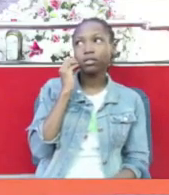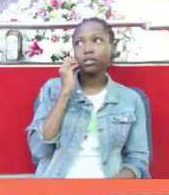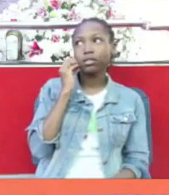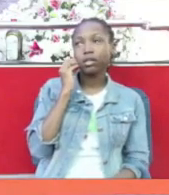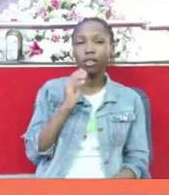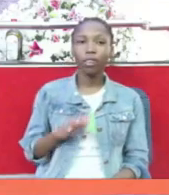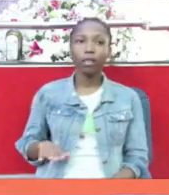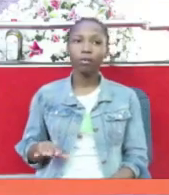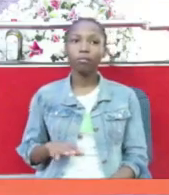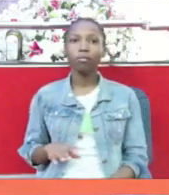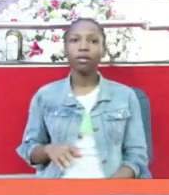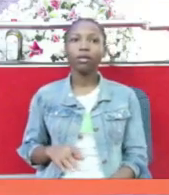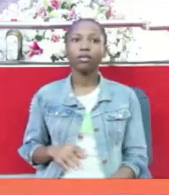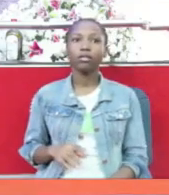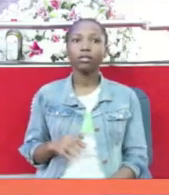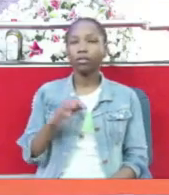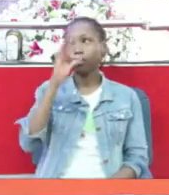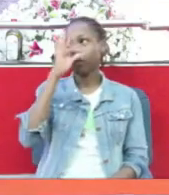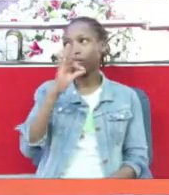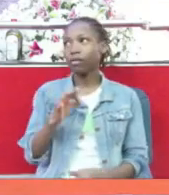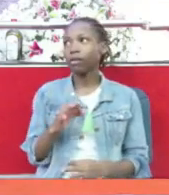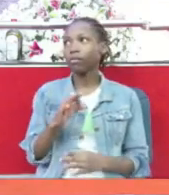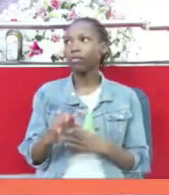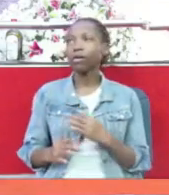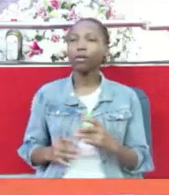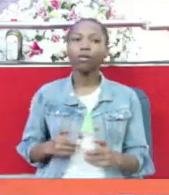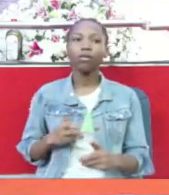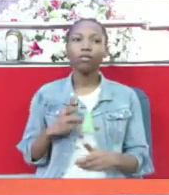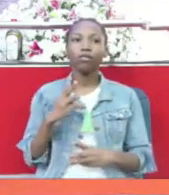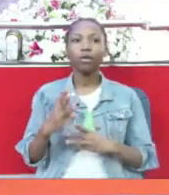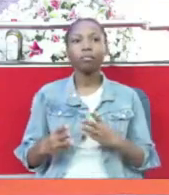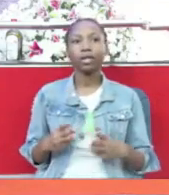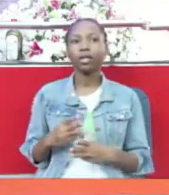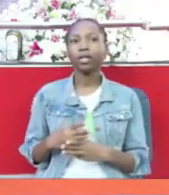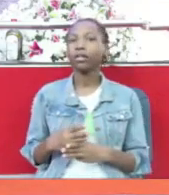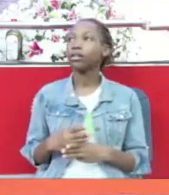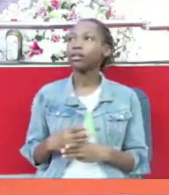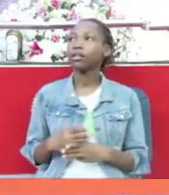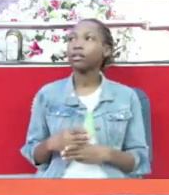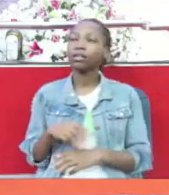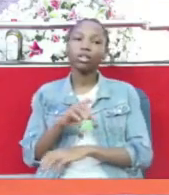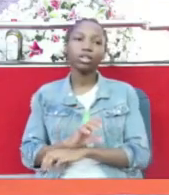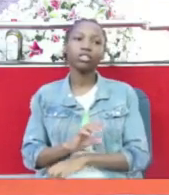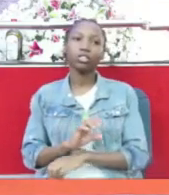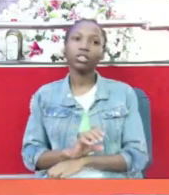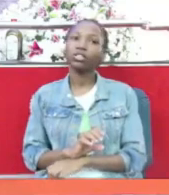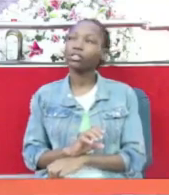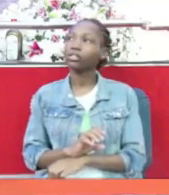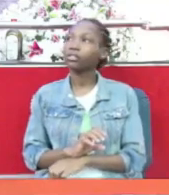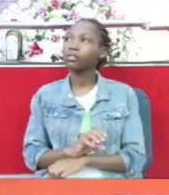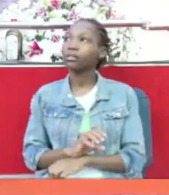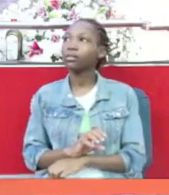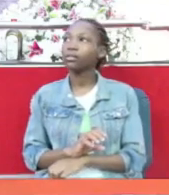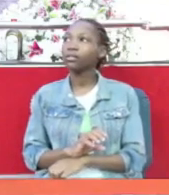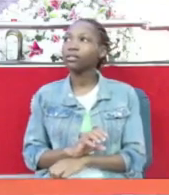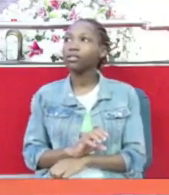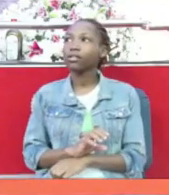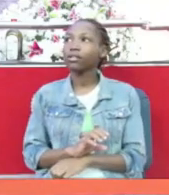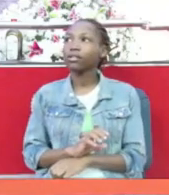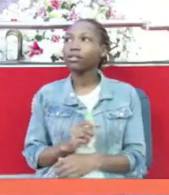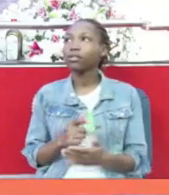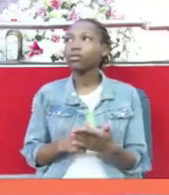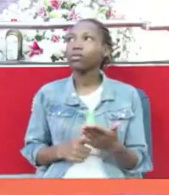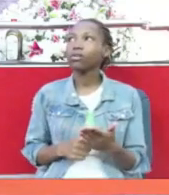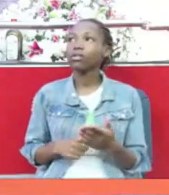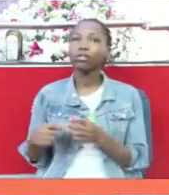Katika madhabahu ya familia. What generation are we raising in our churches? Je, tunaamsha kizazi kipi katika kanisa letu? And what generation